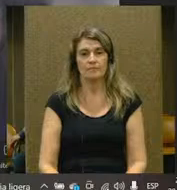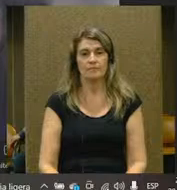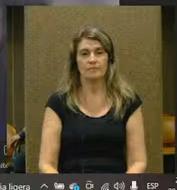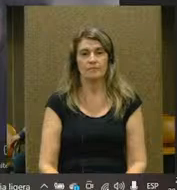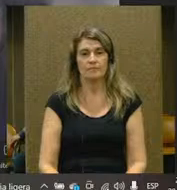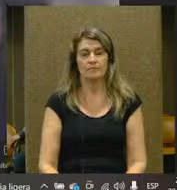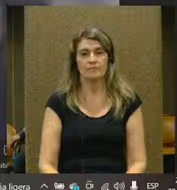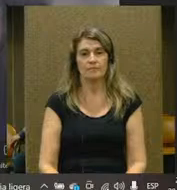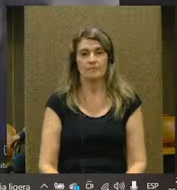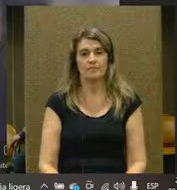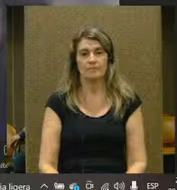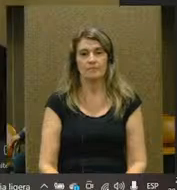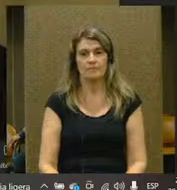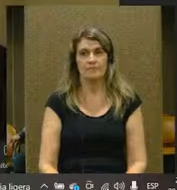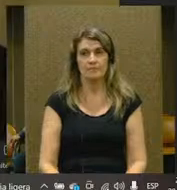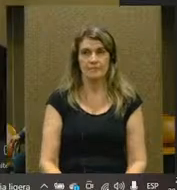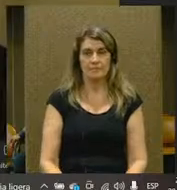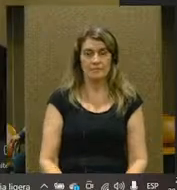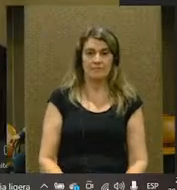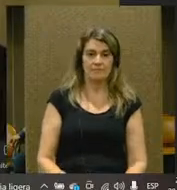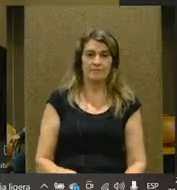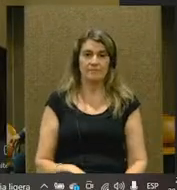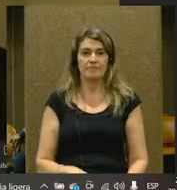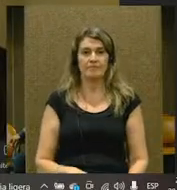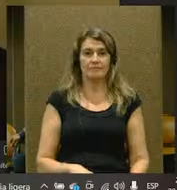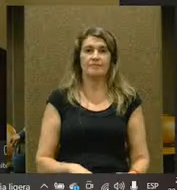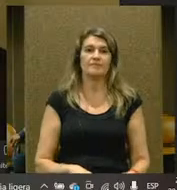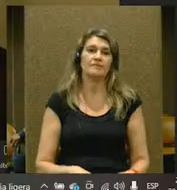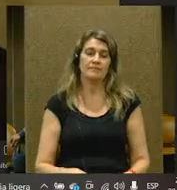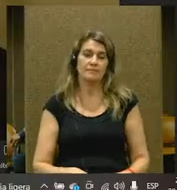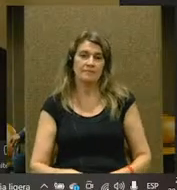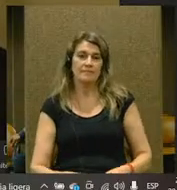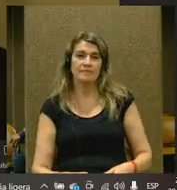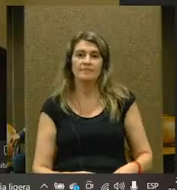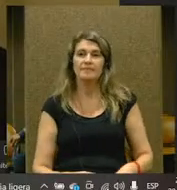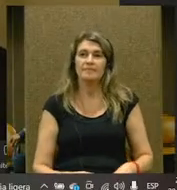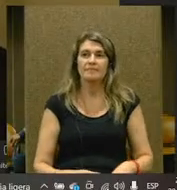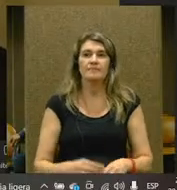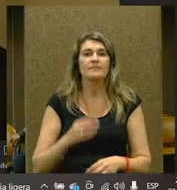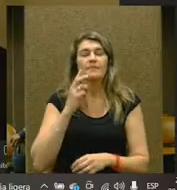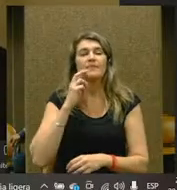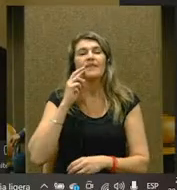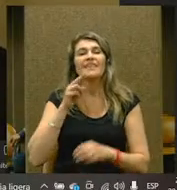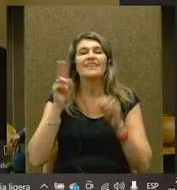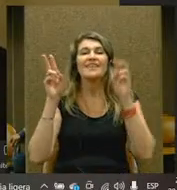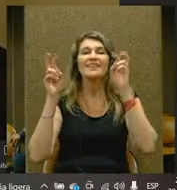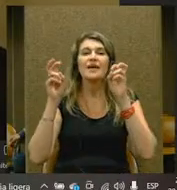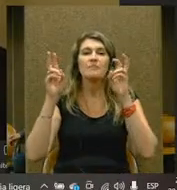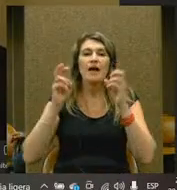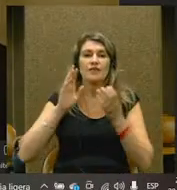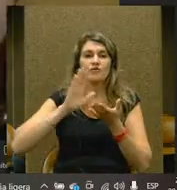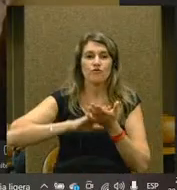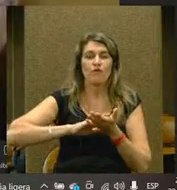I can start with the treatment answer.